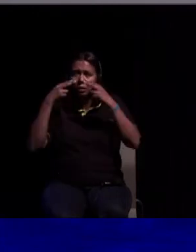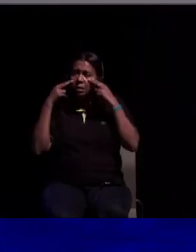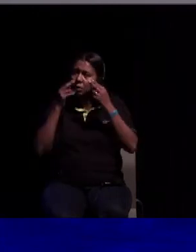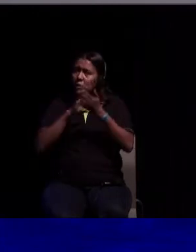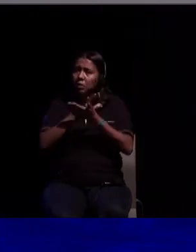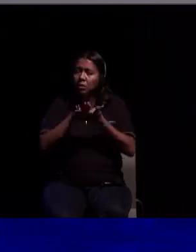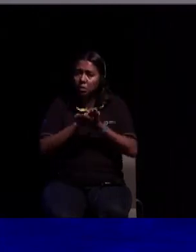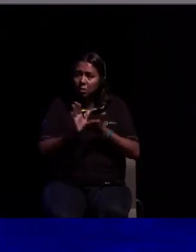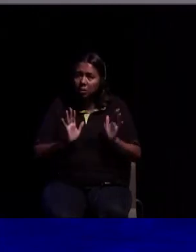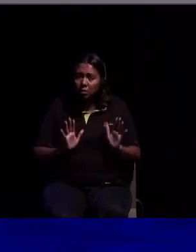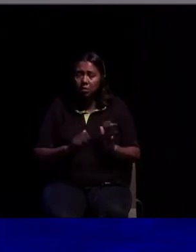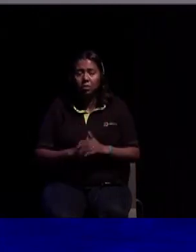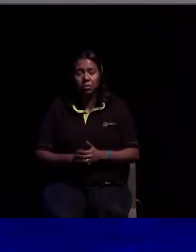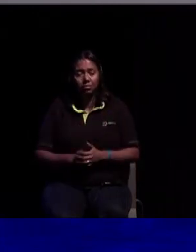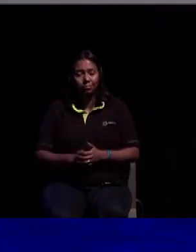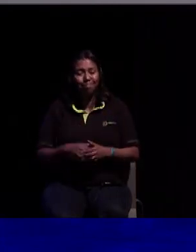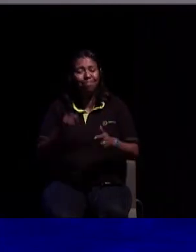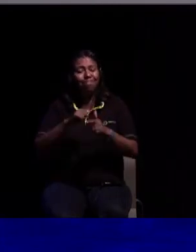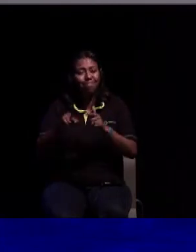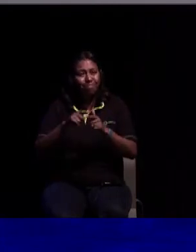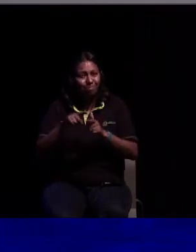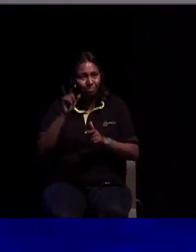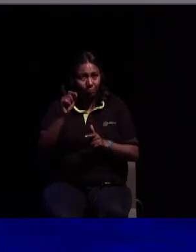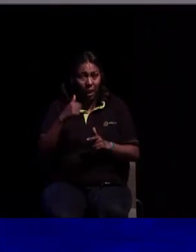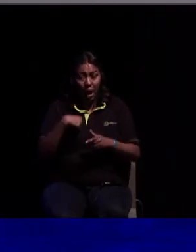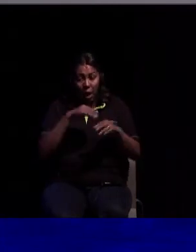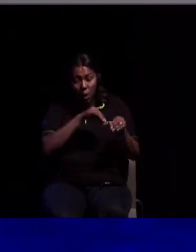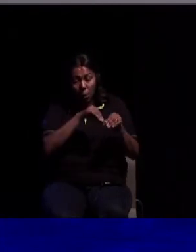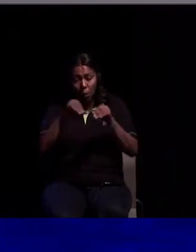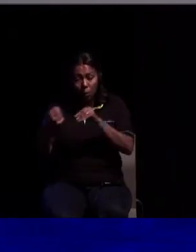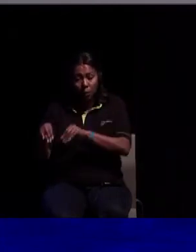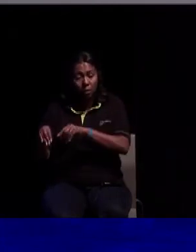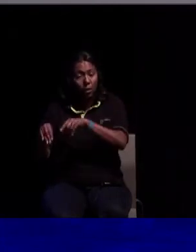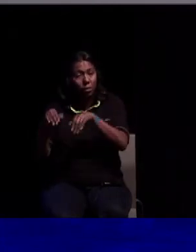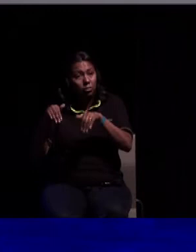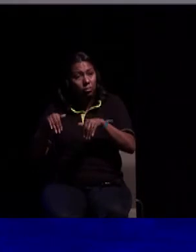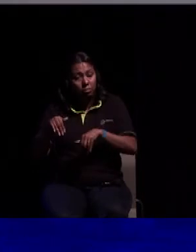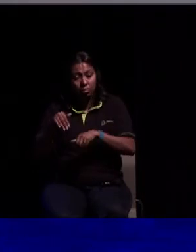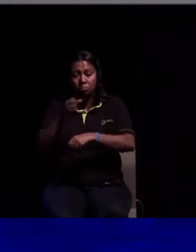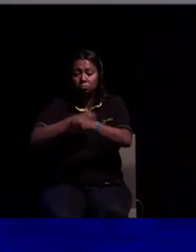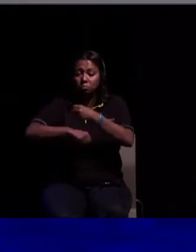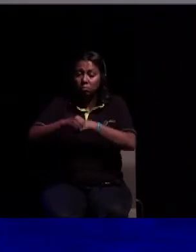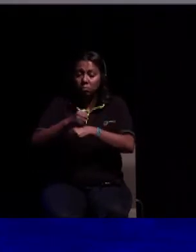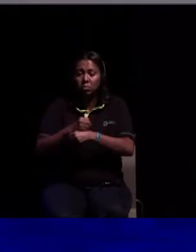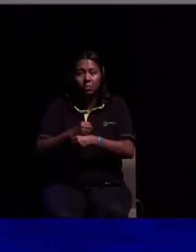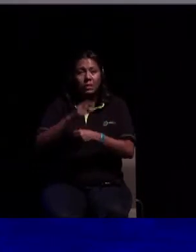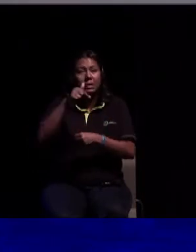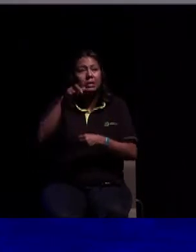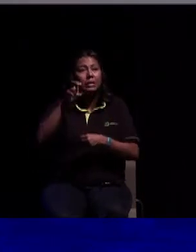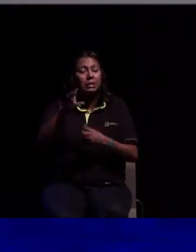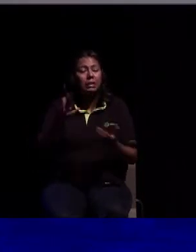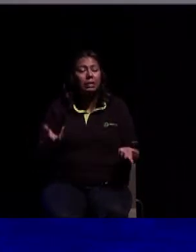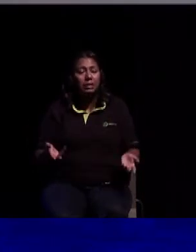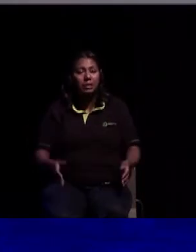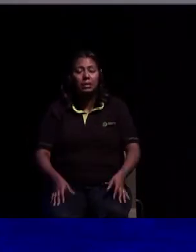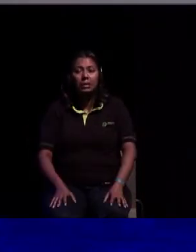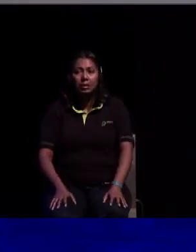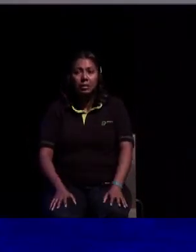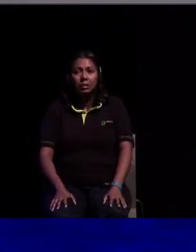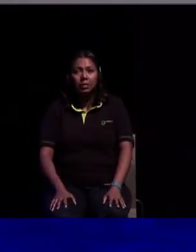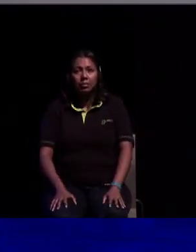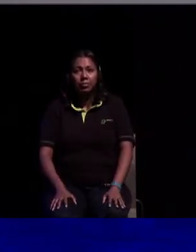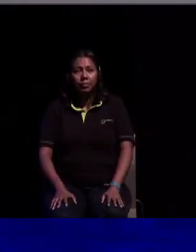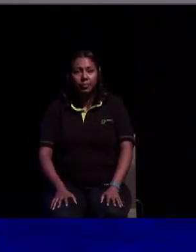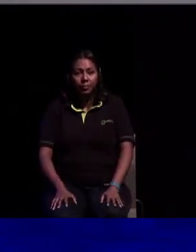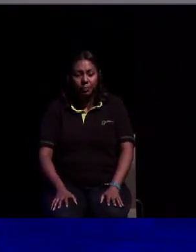I came to the country, I migrated to Australia in 1995, and I came at a point of great idealism about